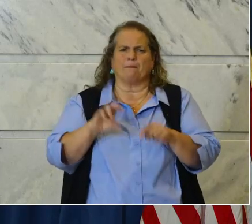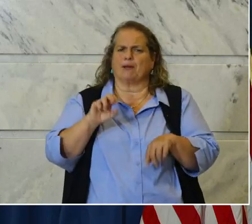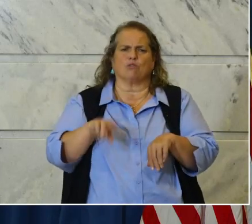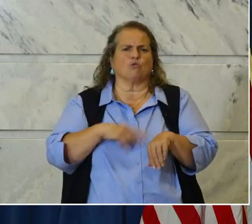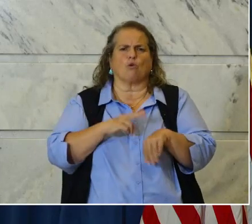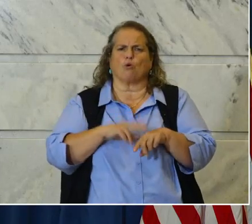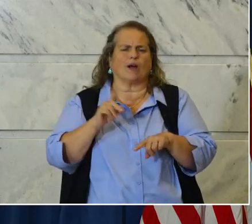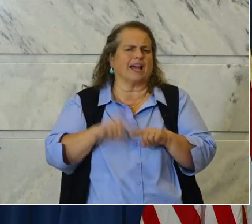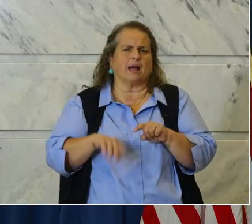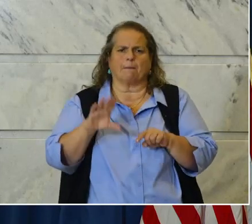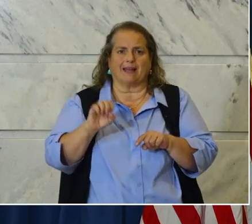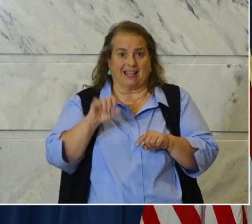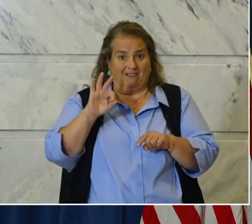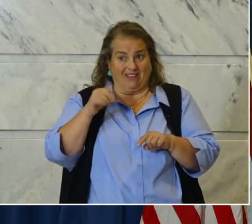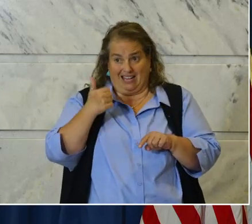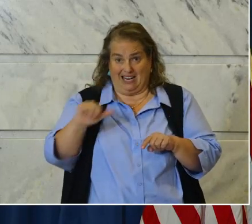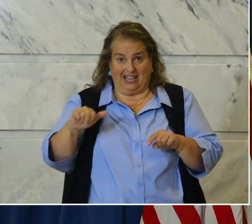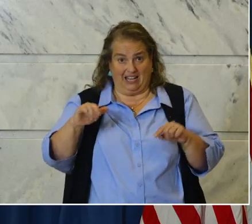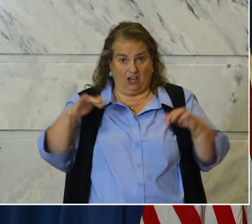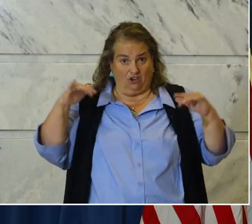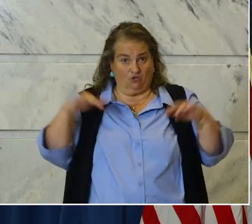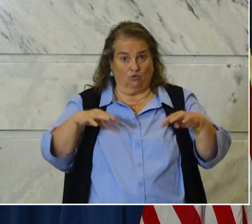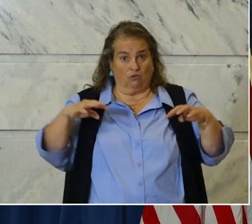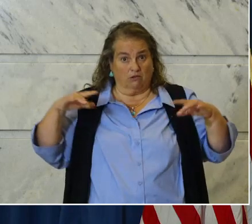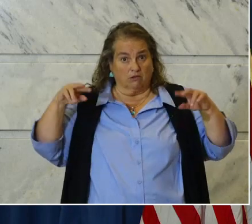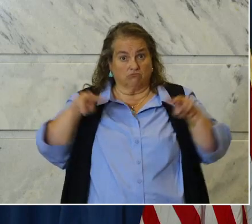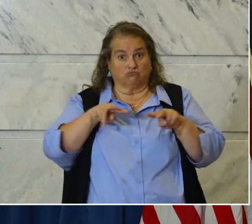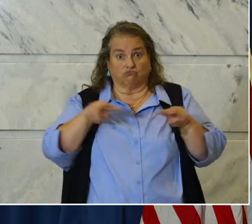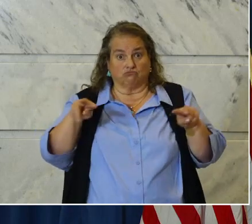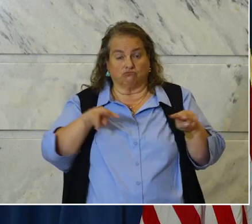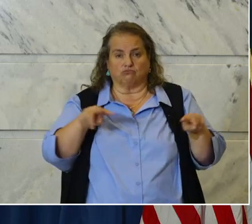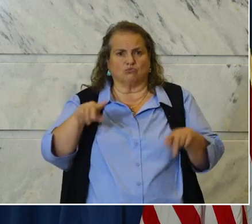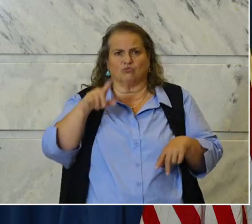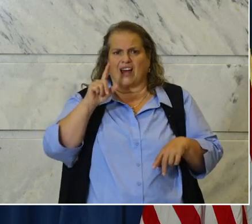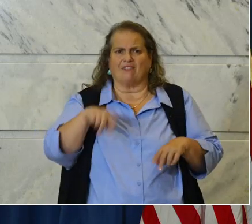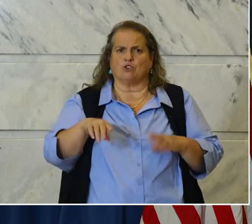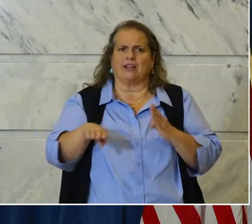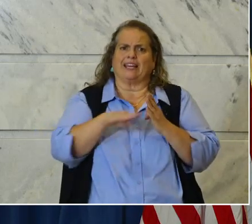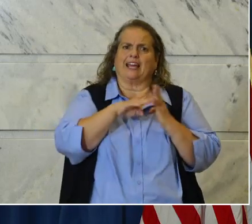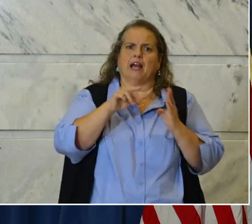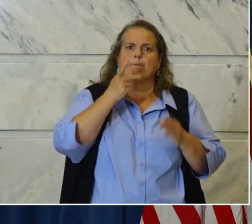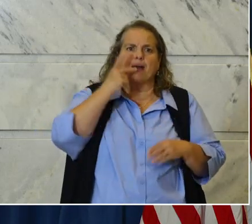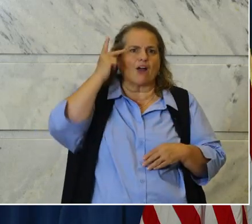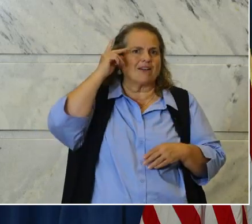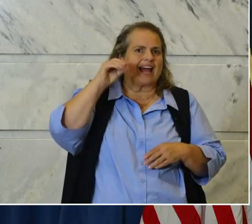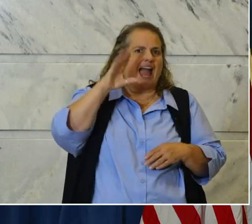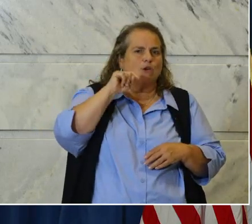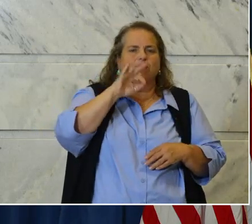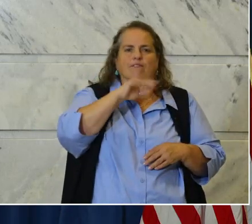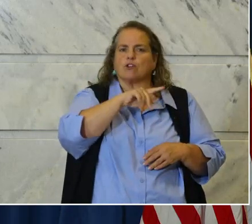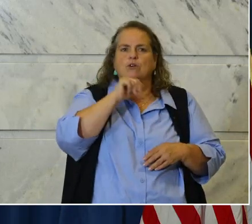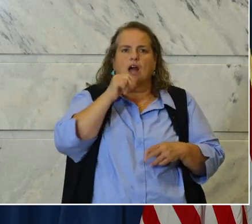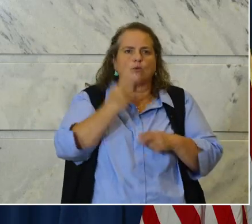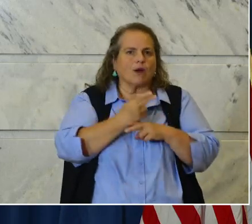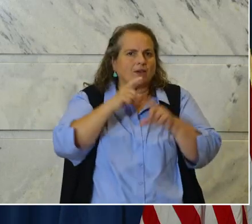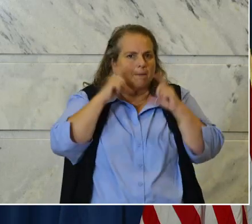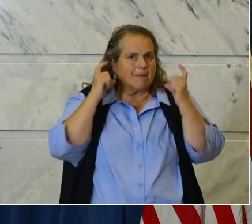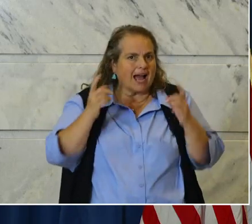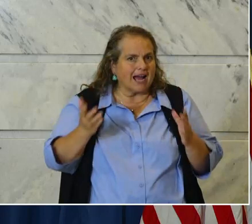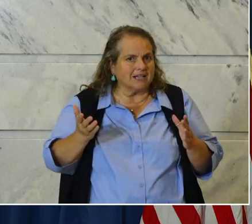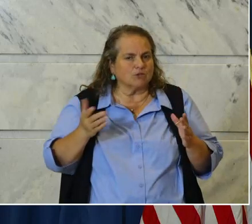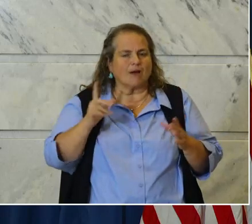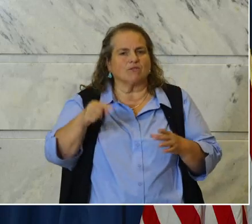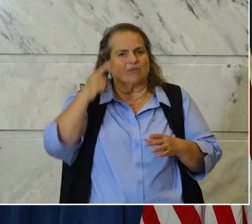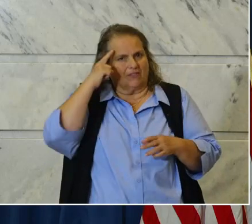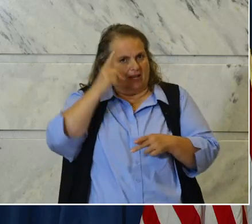And if there are any crowds, you got to be willing to kick somebody's parent out if they're not wearing a mask of a foot. So we got to think really